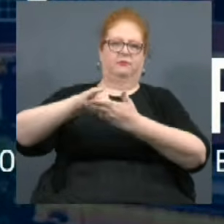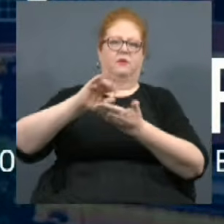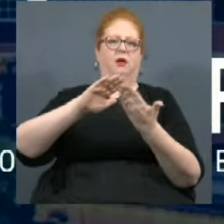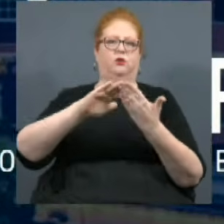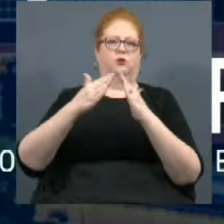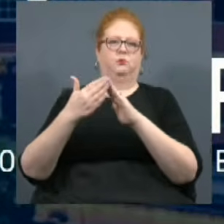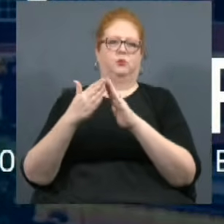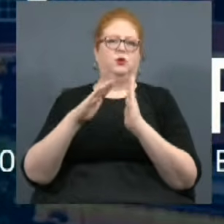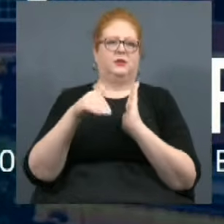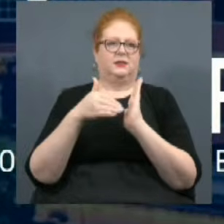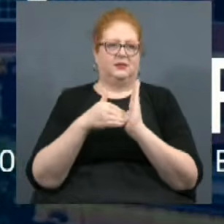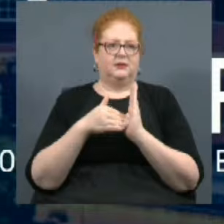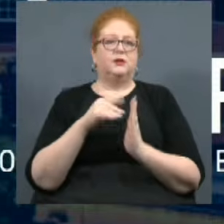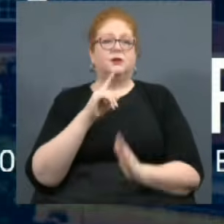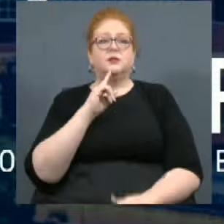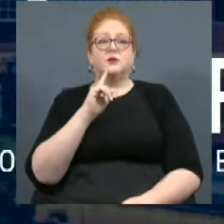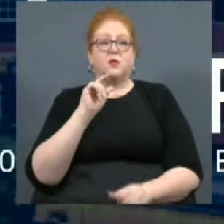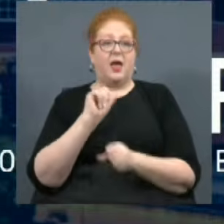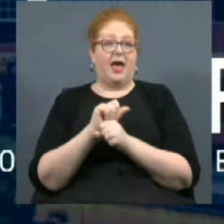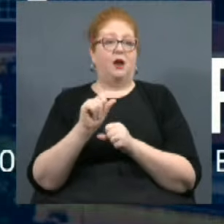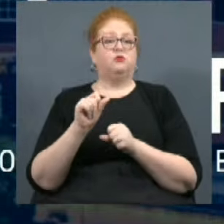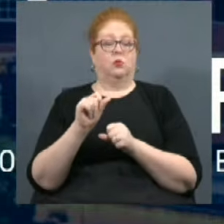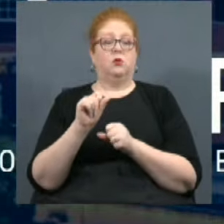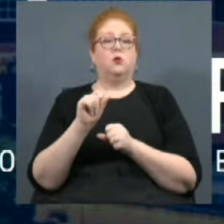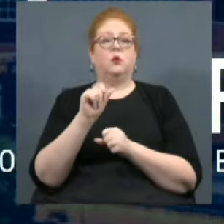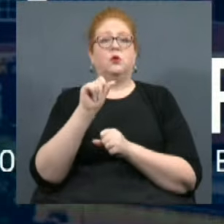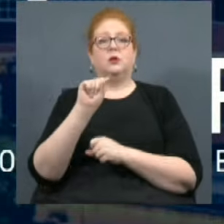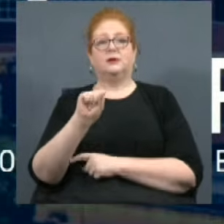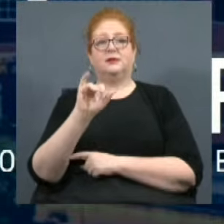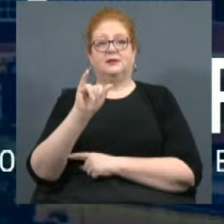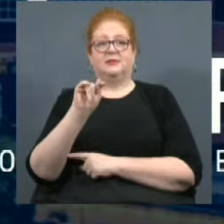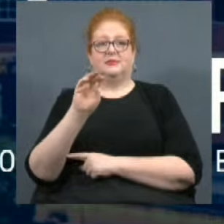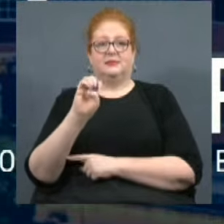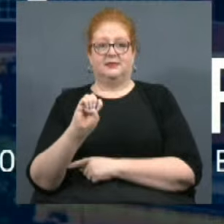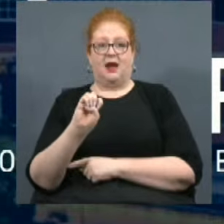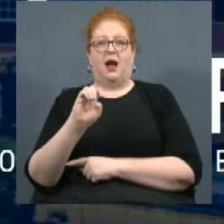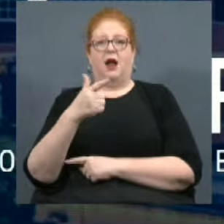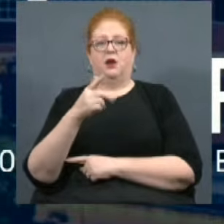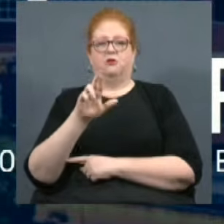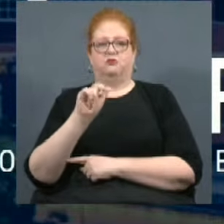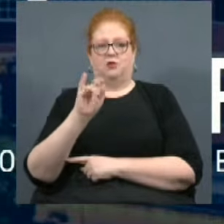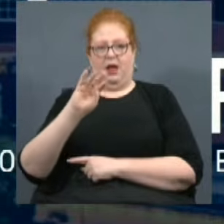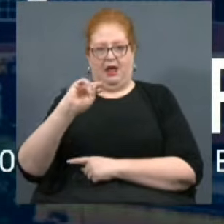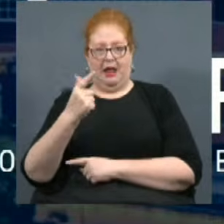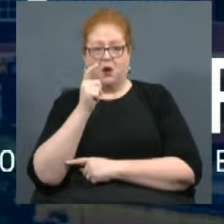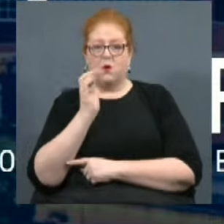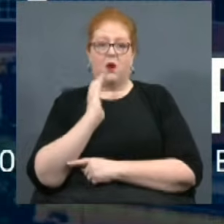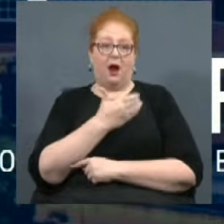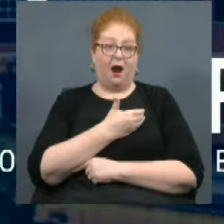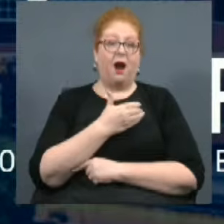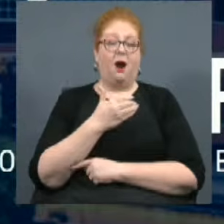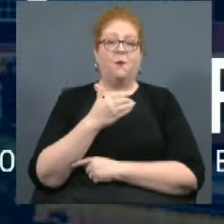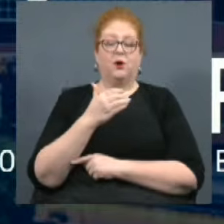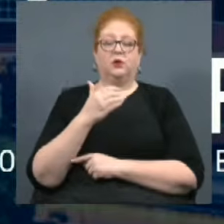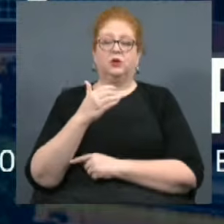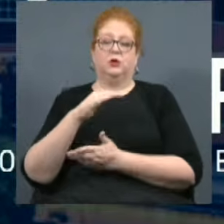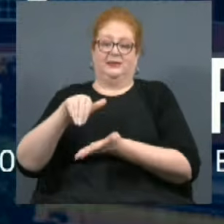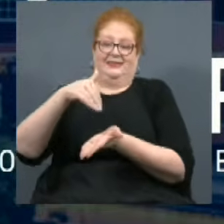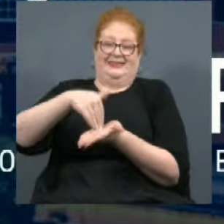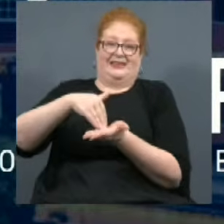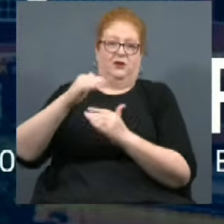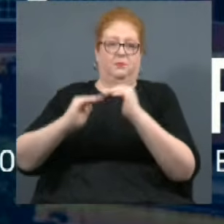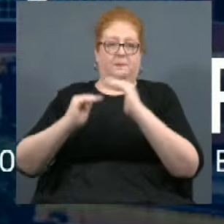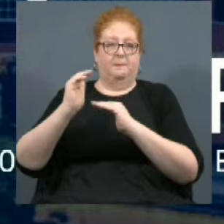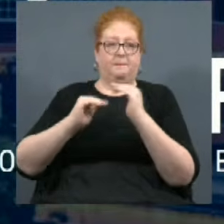Redstone, for the site grading and utilities, is actually probably about 60 to 70%